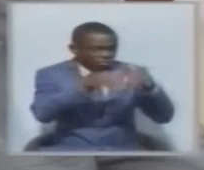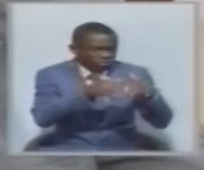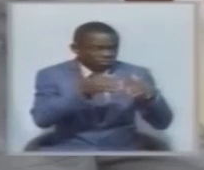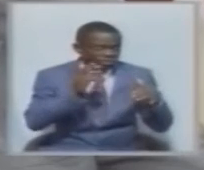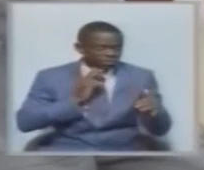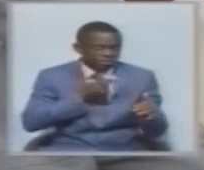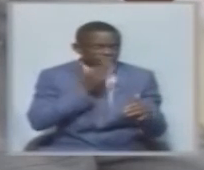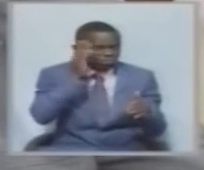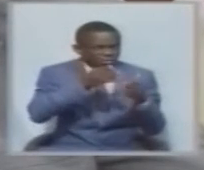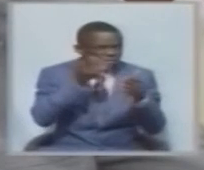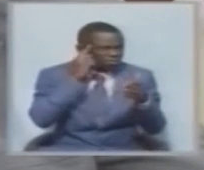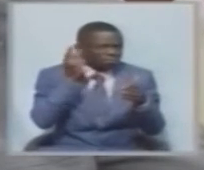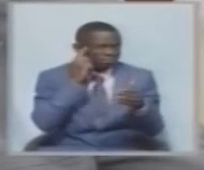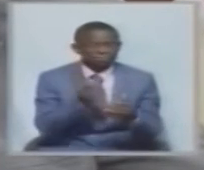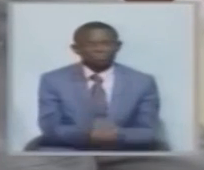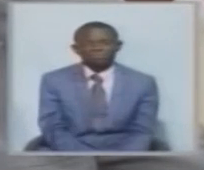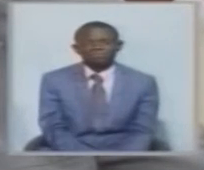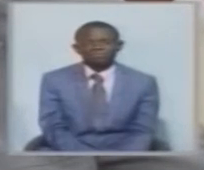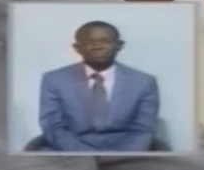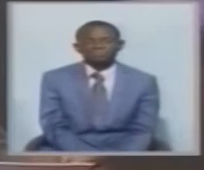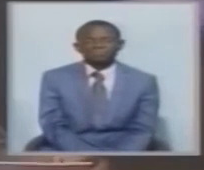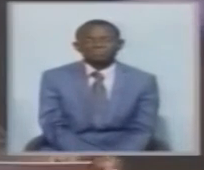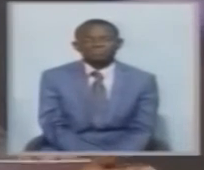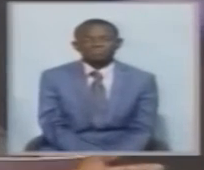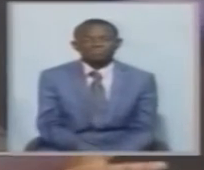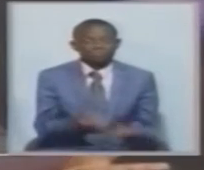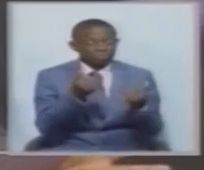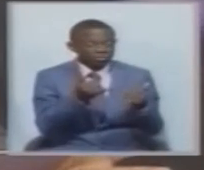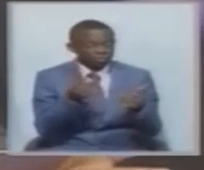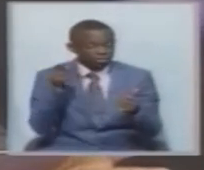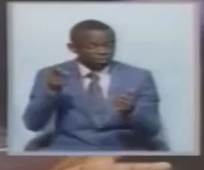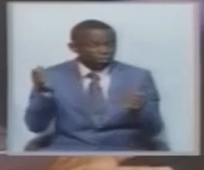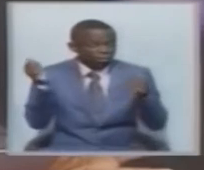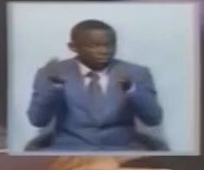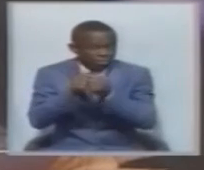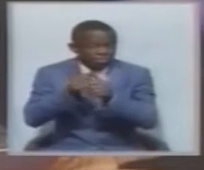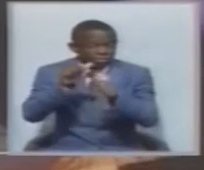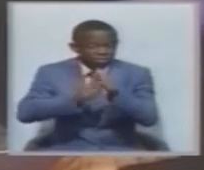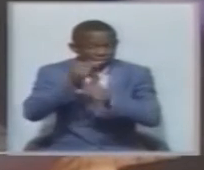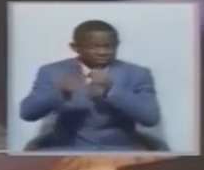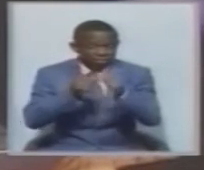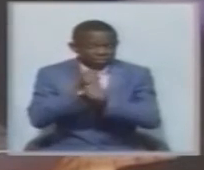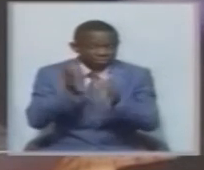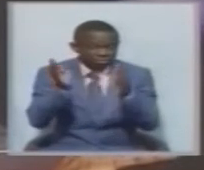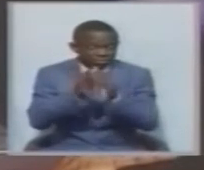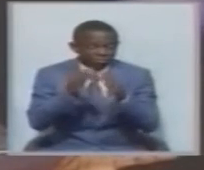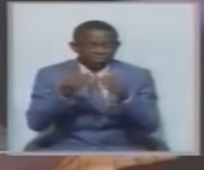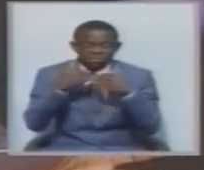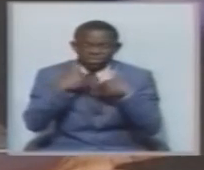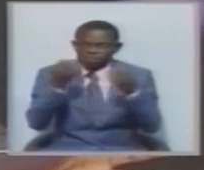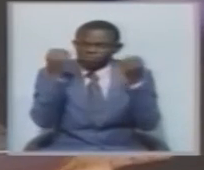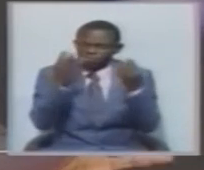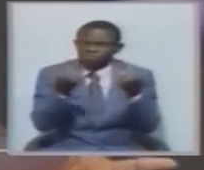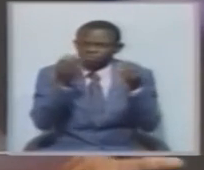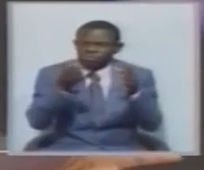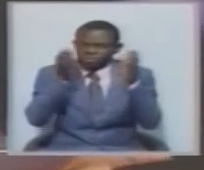discussions. Let's look at the hosting itself. The bank's annual meetings attract a very huge number of participants, and